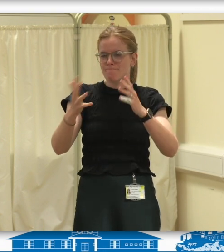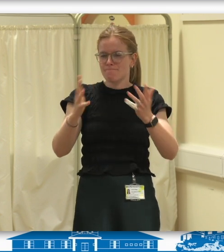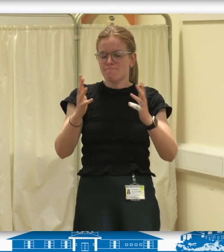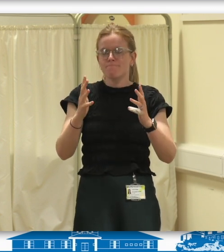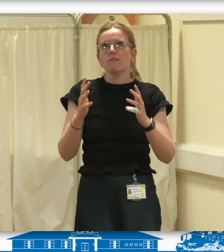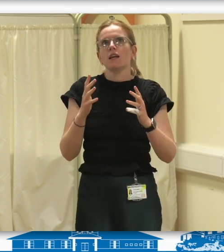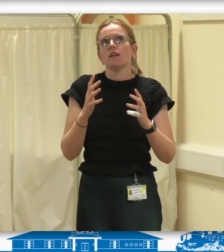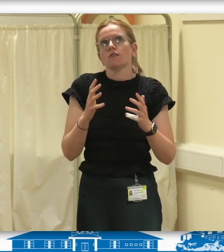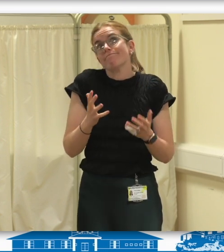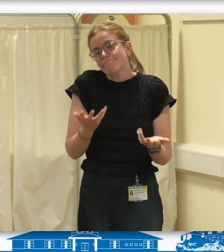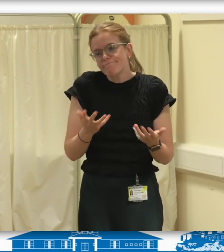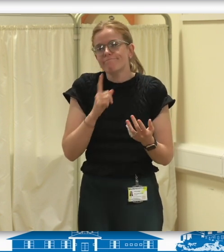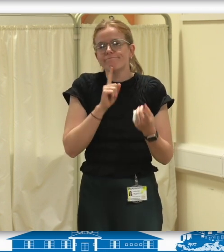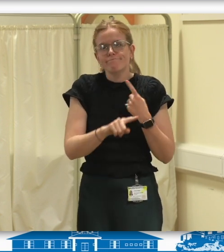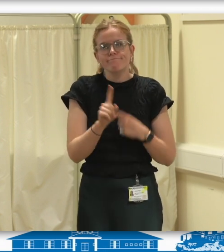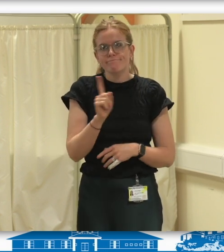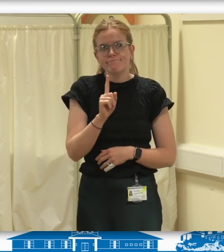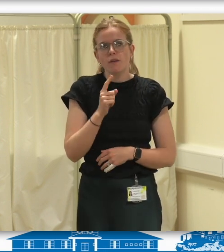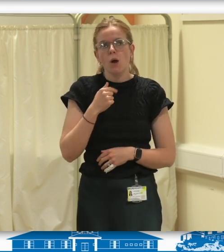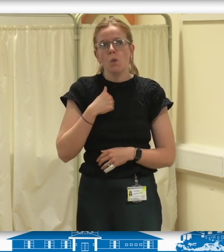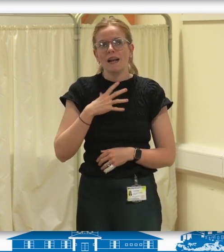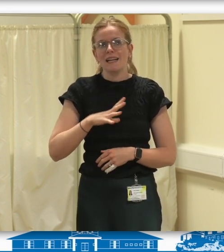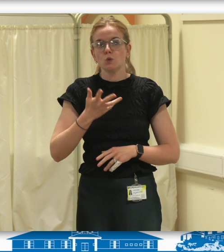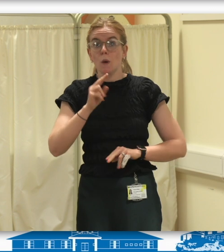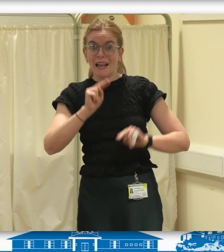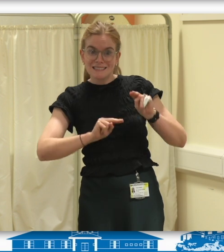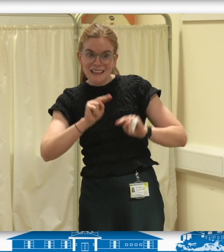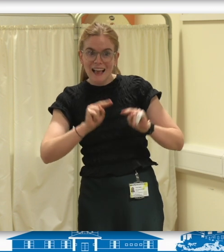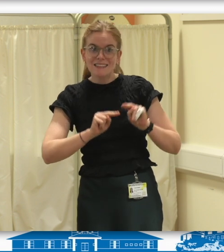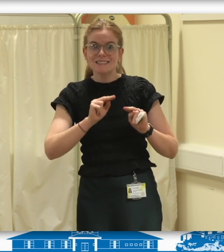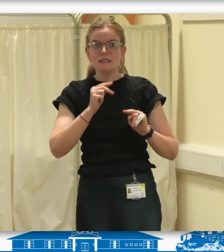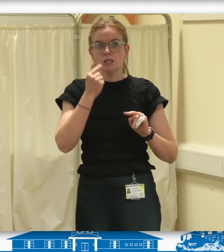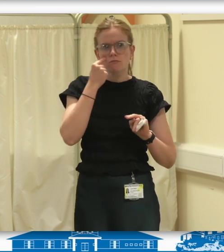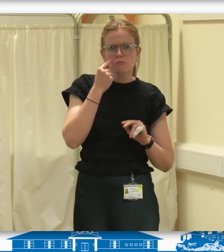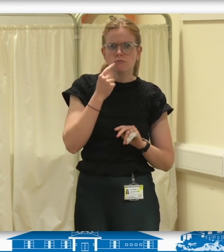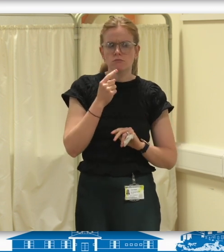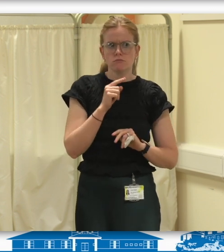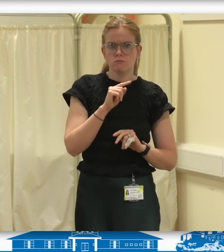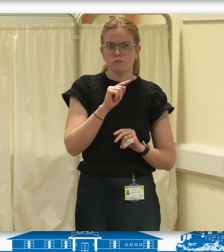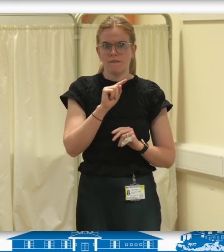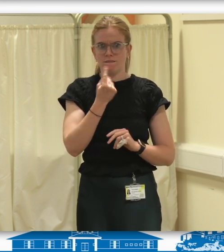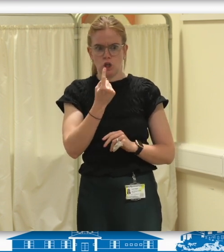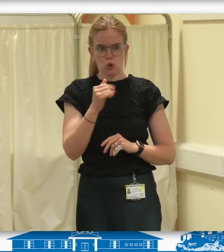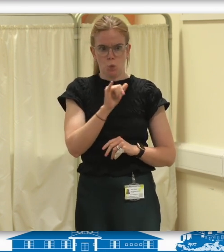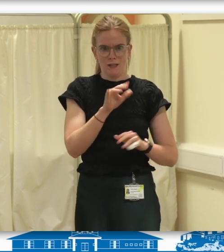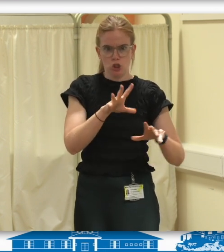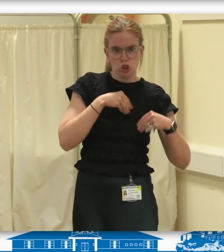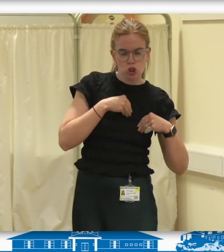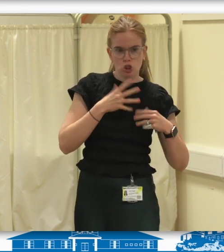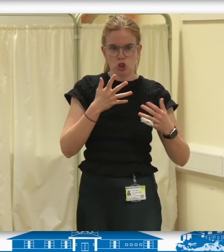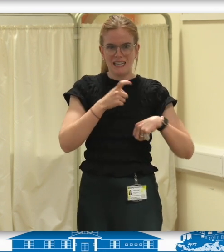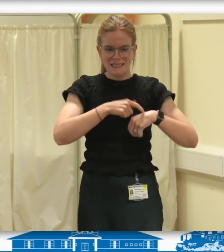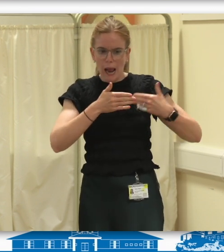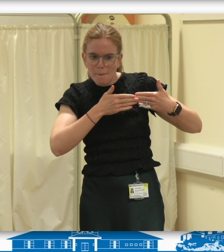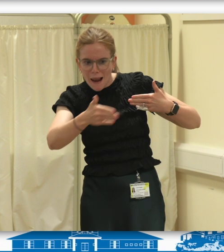we would need to do is assess you and look at what came first, your timeline of symptoms,